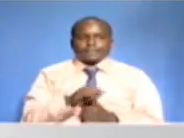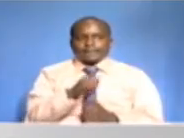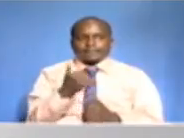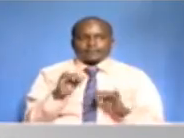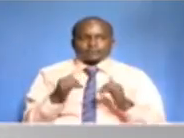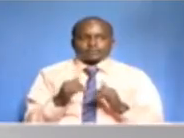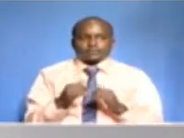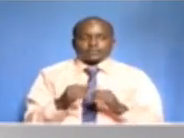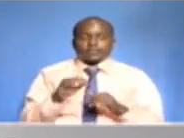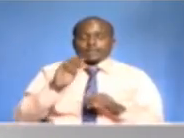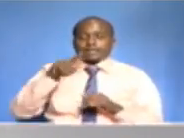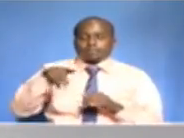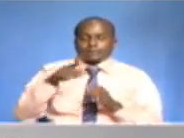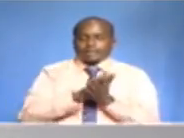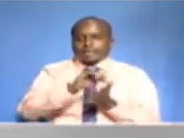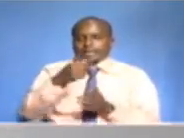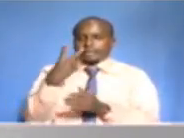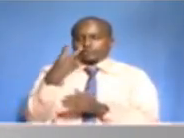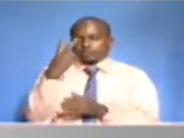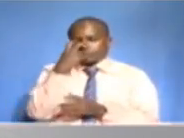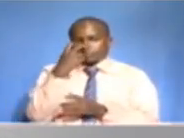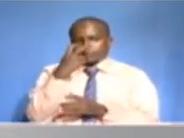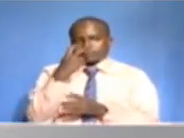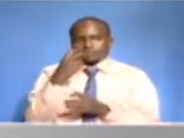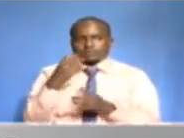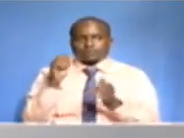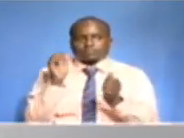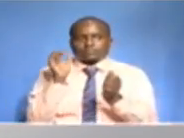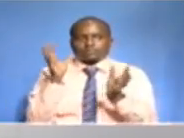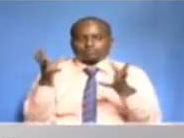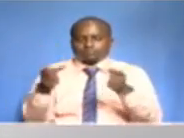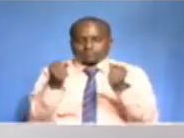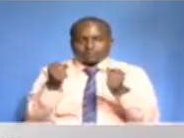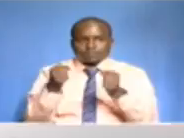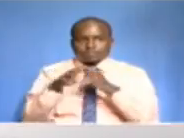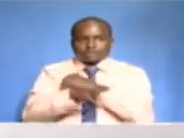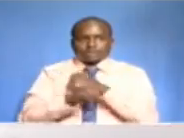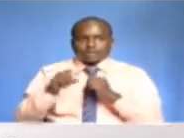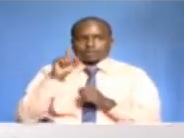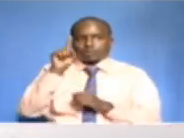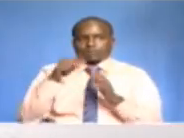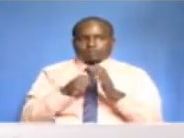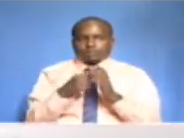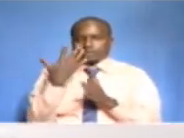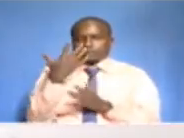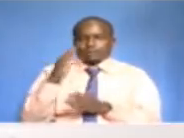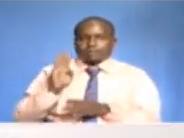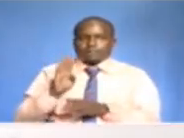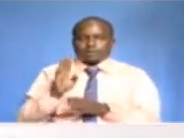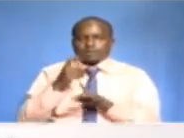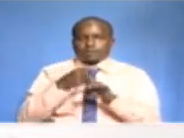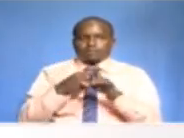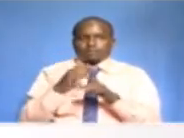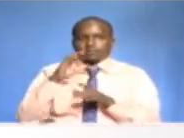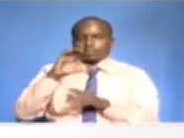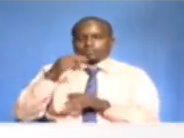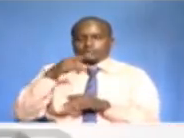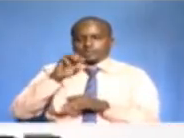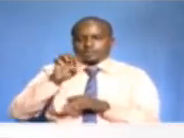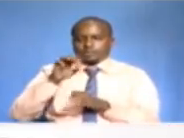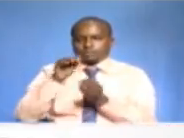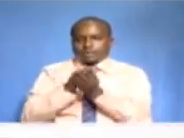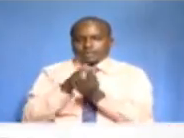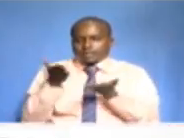A sitting member of parliament and two other suspects have been charged with stealing 1.5 billion shillings from Chase Bank, now known